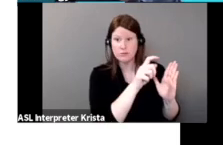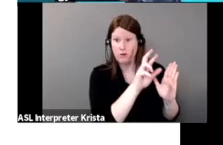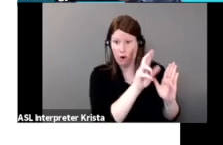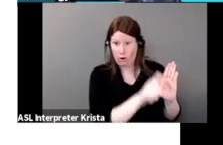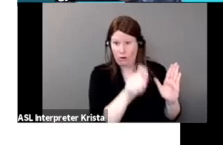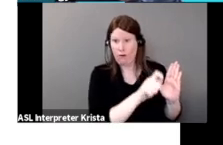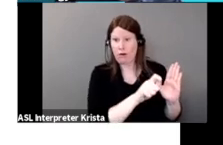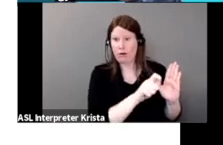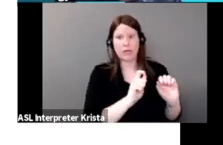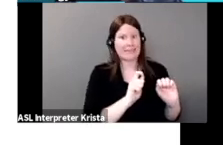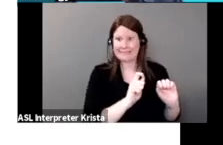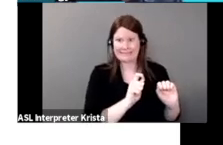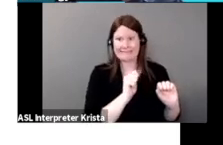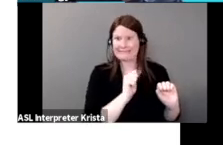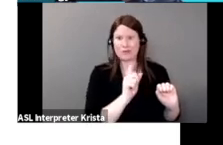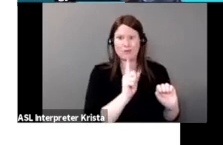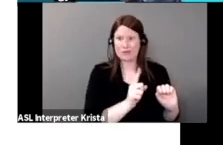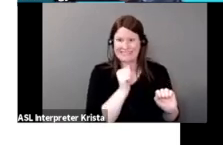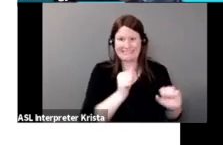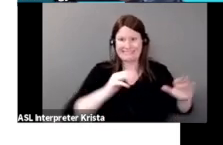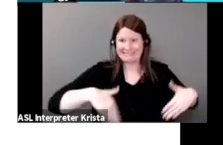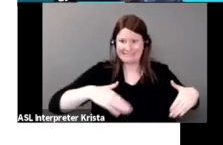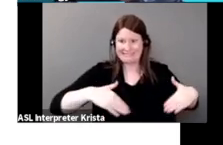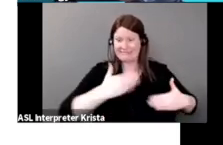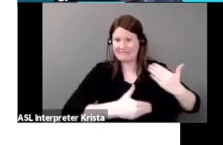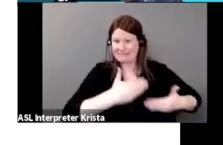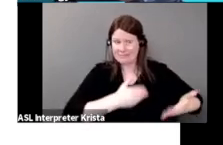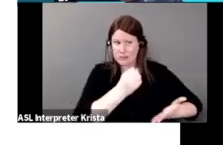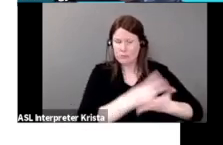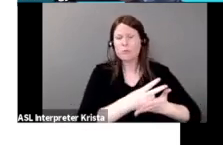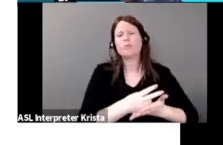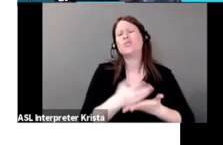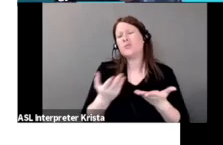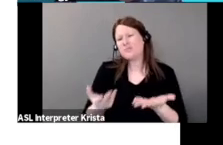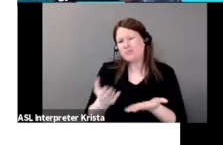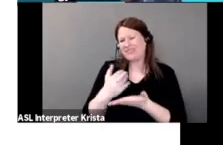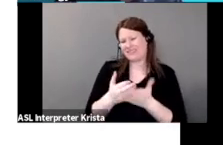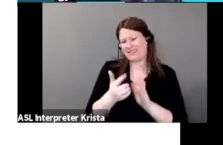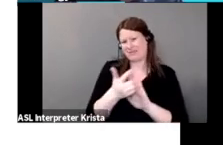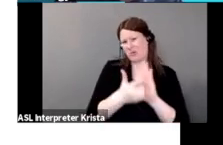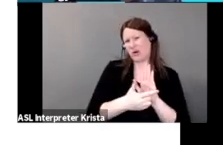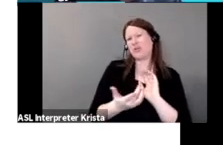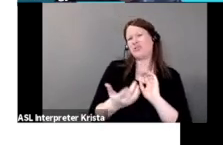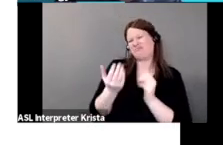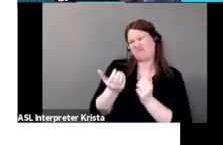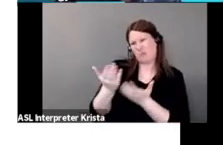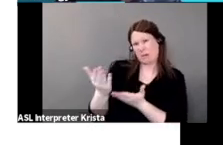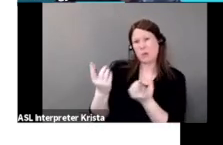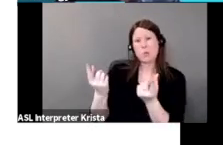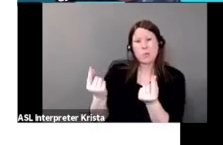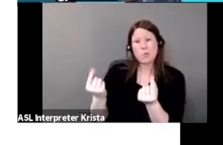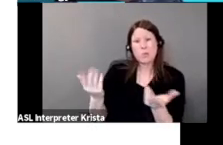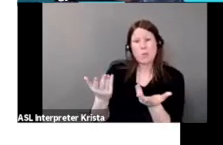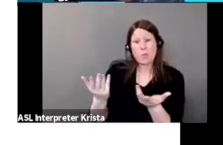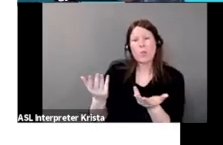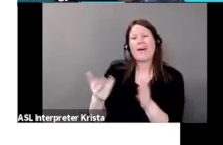were penalties associated with that. So some lawyers will suggest always mark it with TM, which is the weaker, but